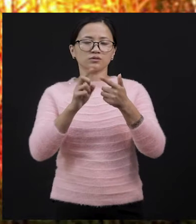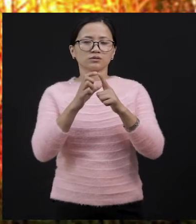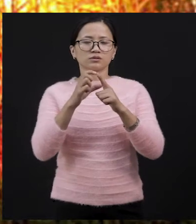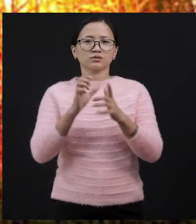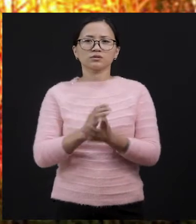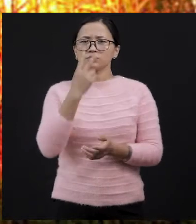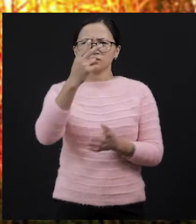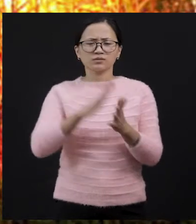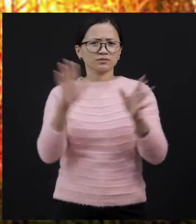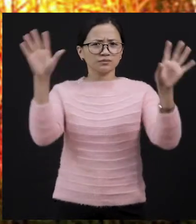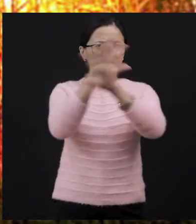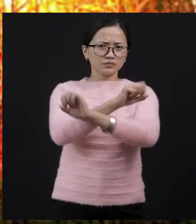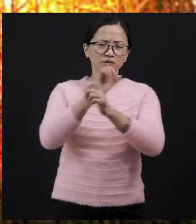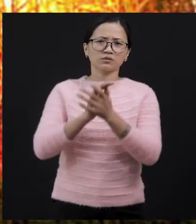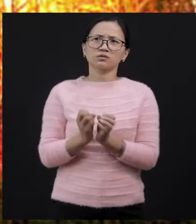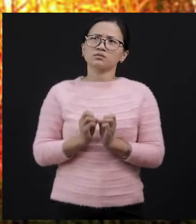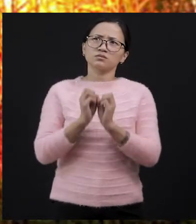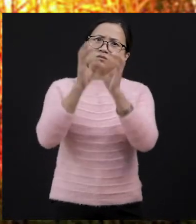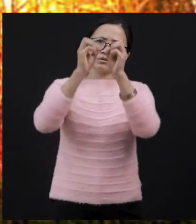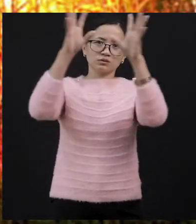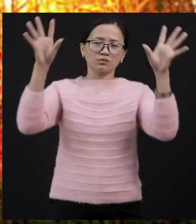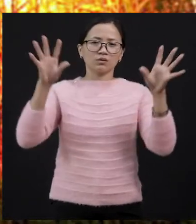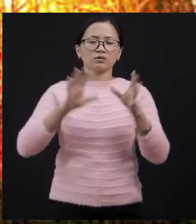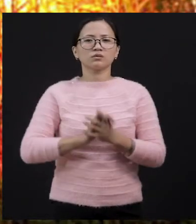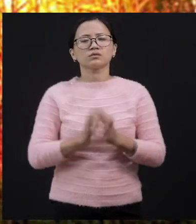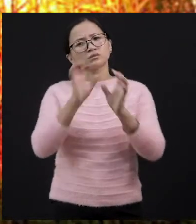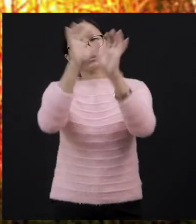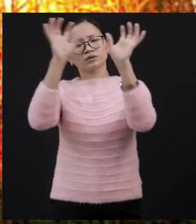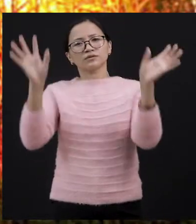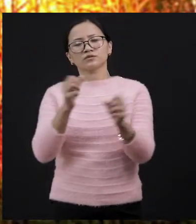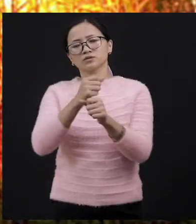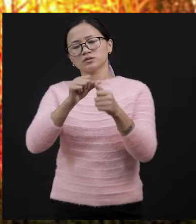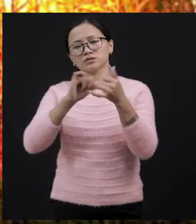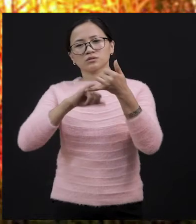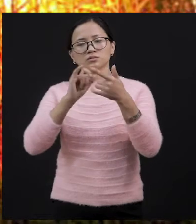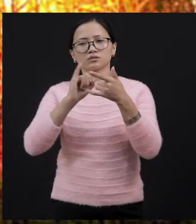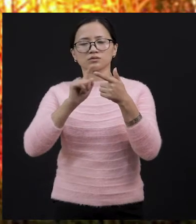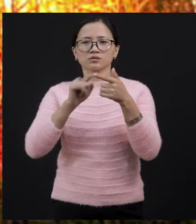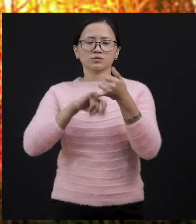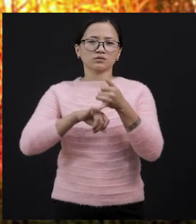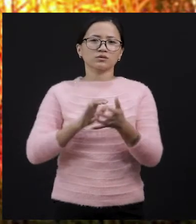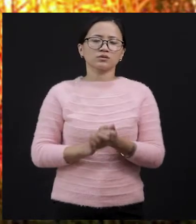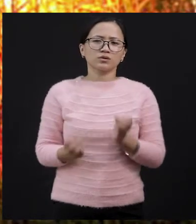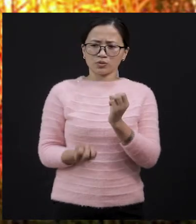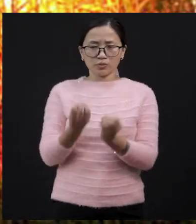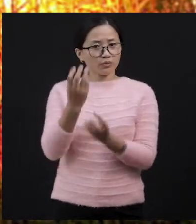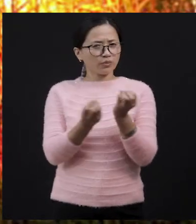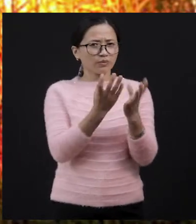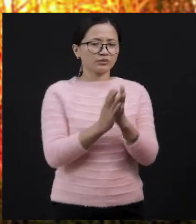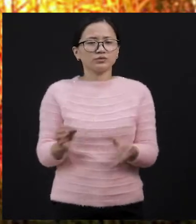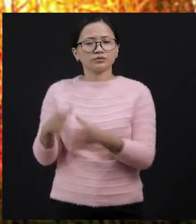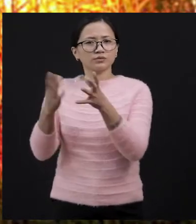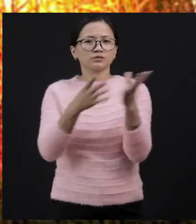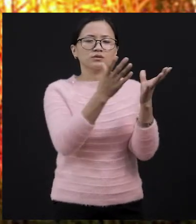We see a dark smoke, right? We see gases coming out from here when we burn this forest, right? So